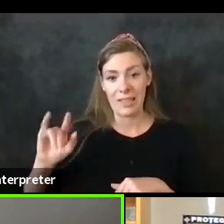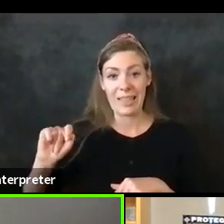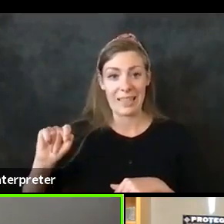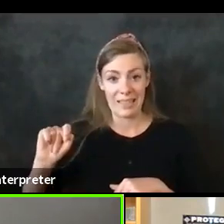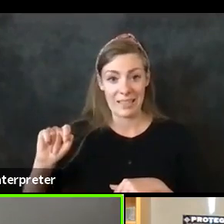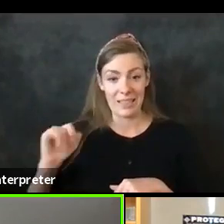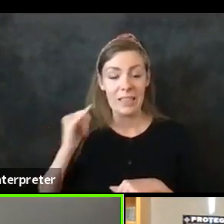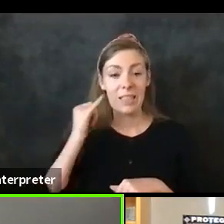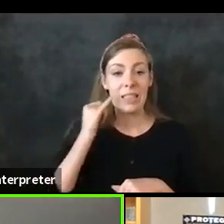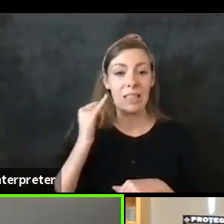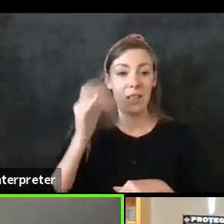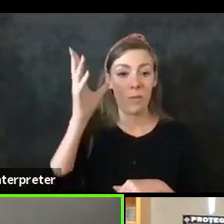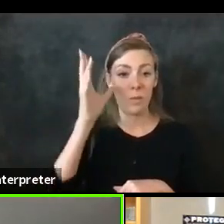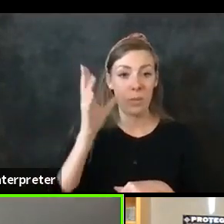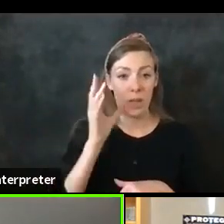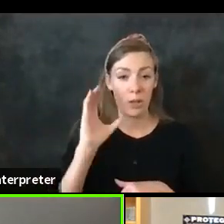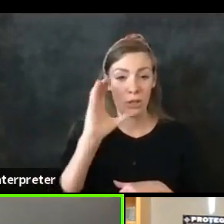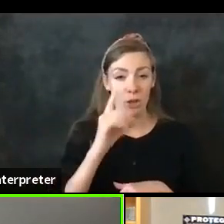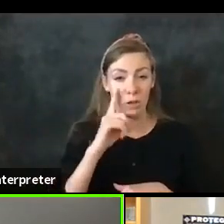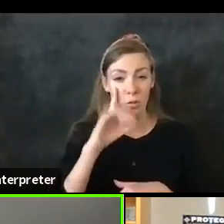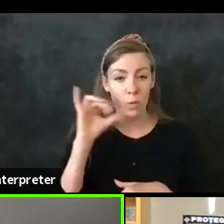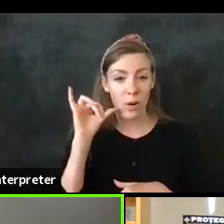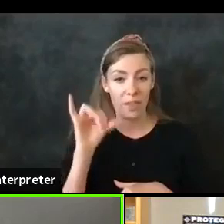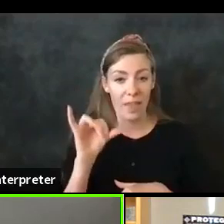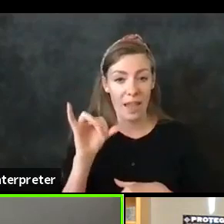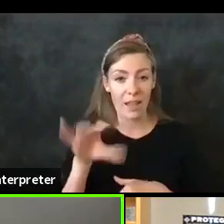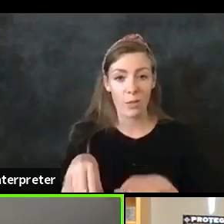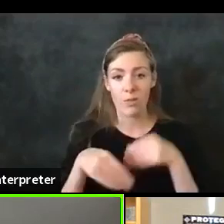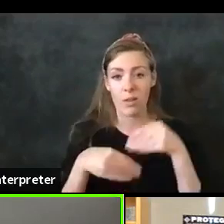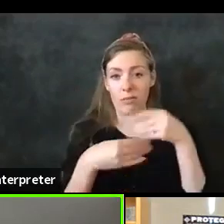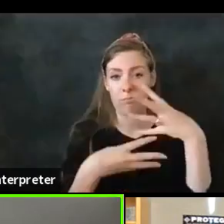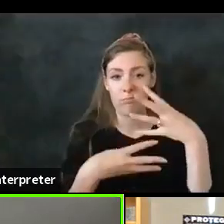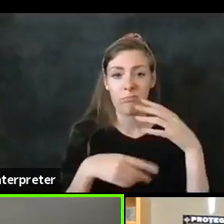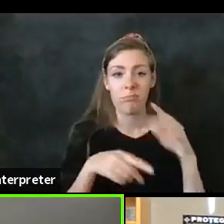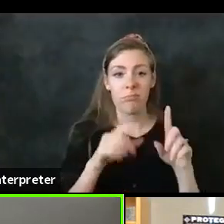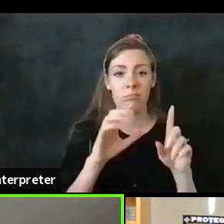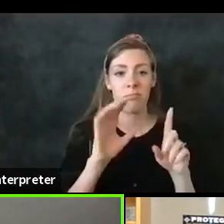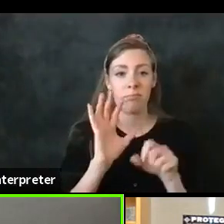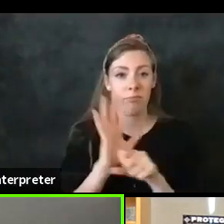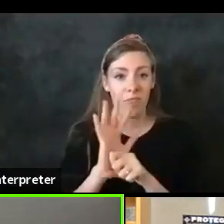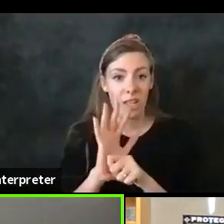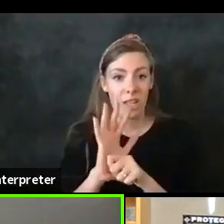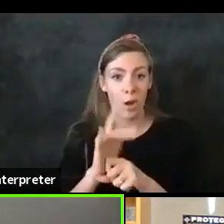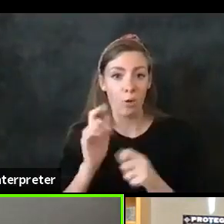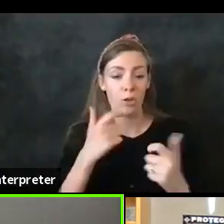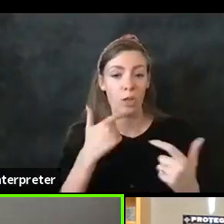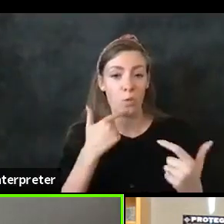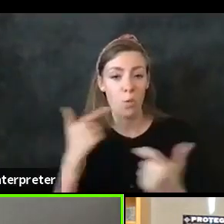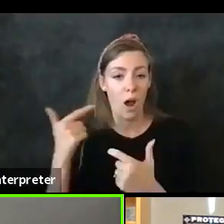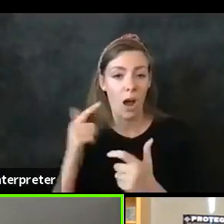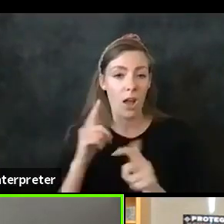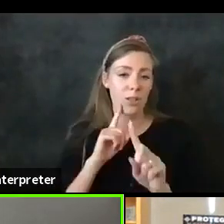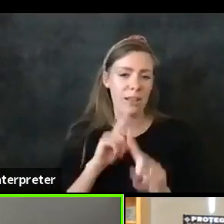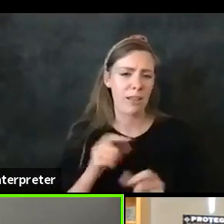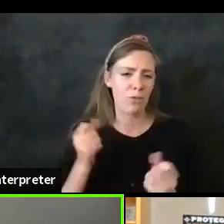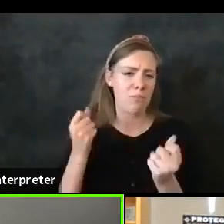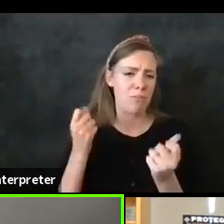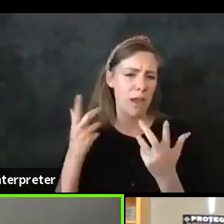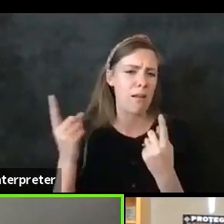if they go to that page, there will be a bunch of windows with videos to watch answering many, many vaccine